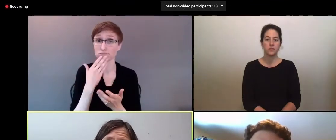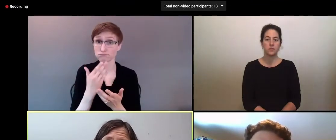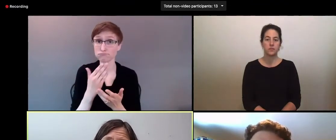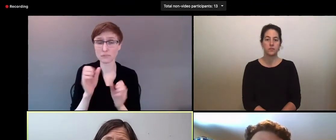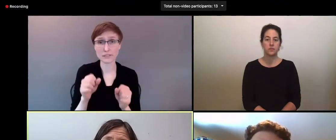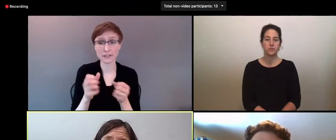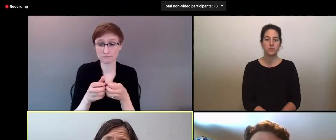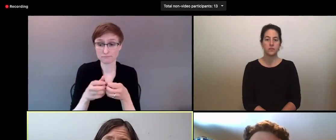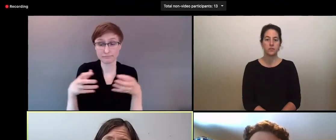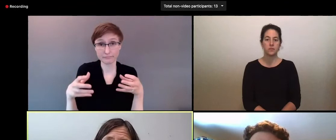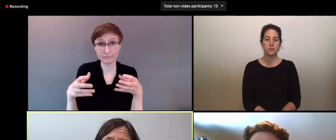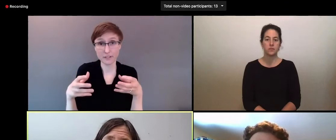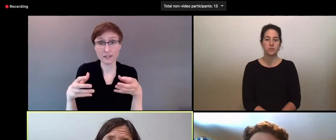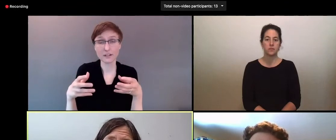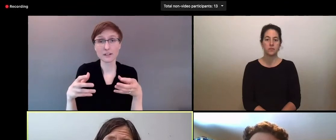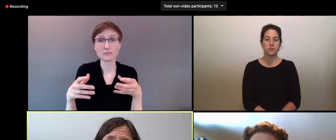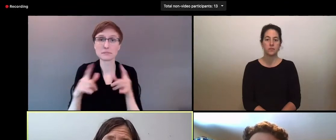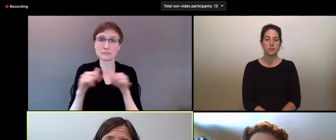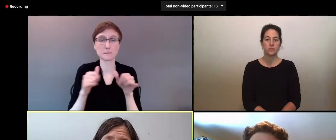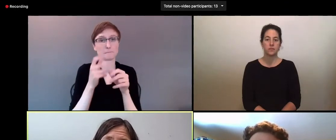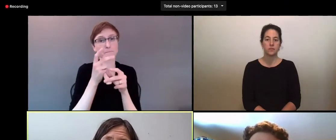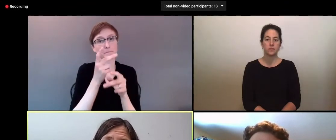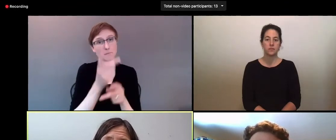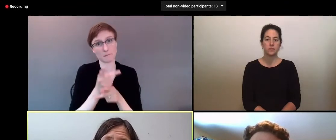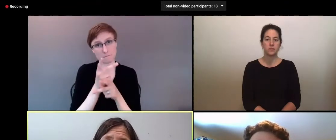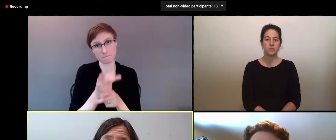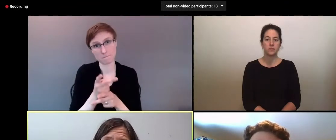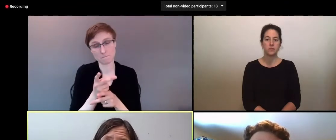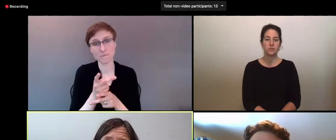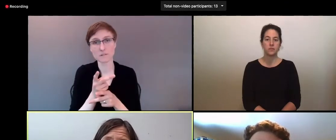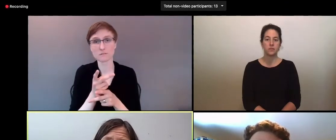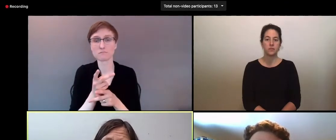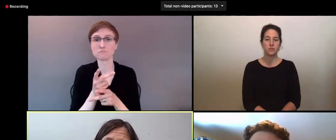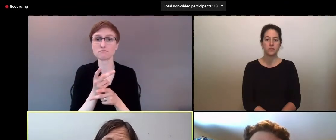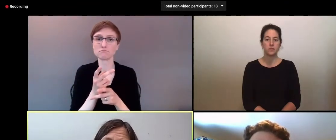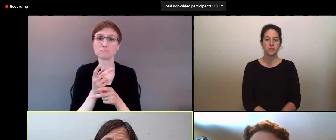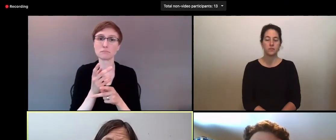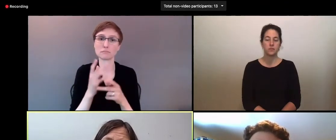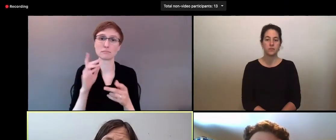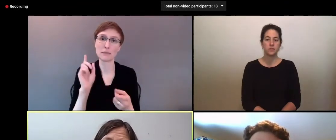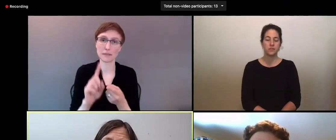expand social connections, but keep them lower risk.